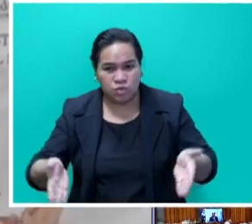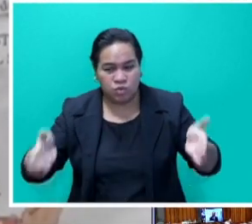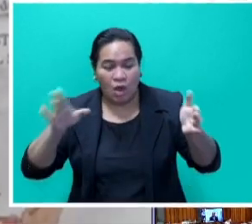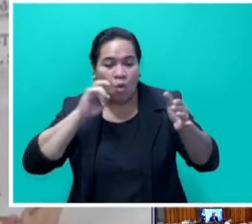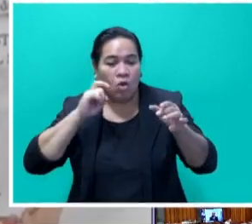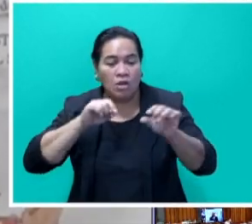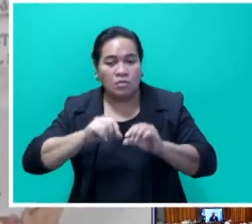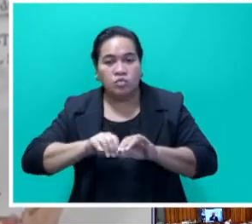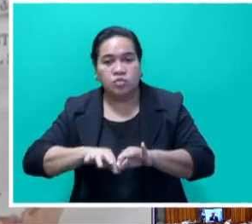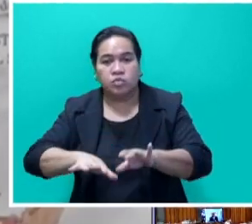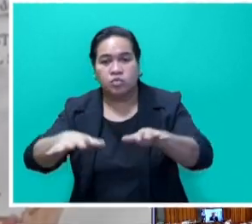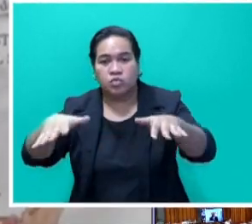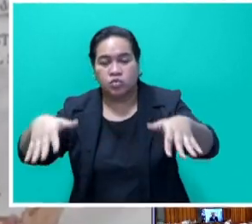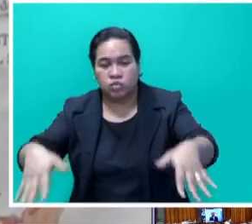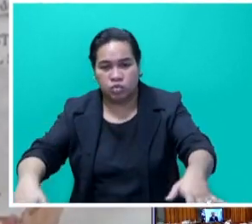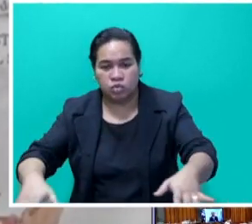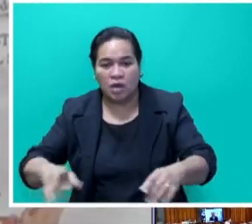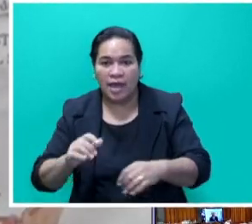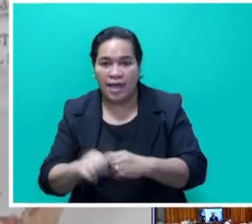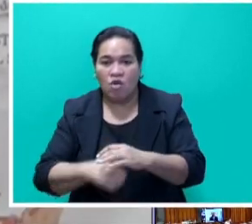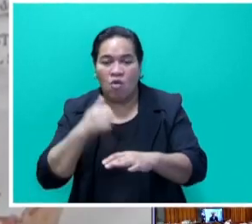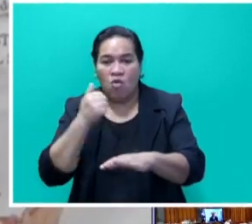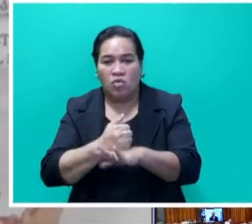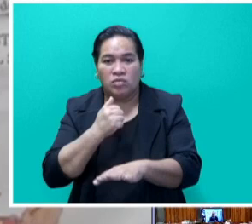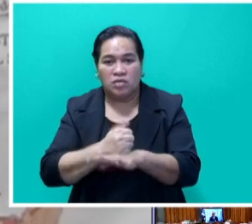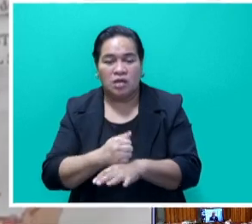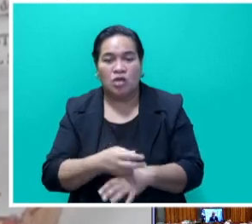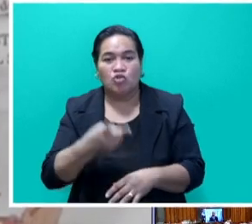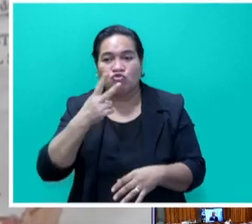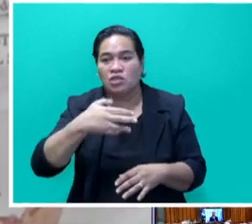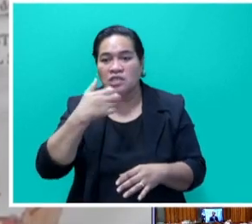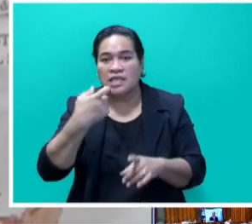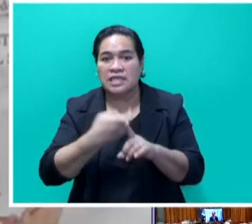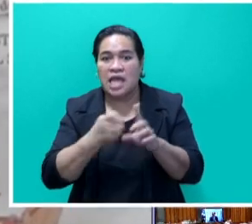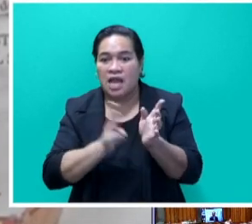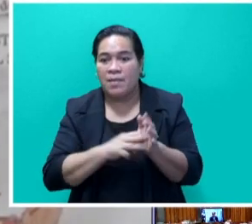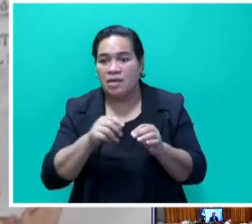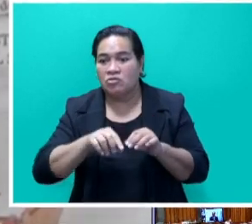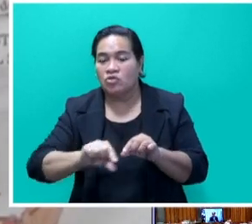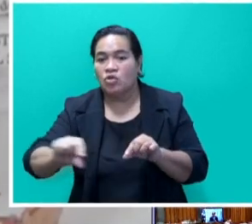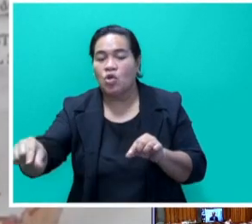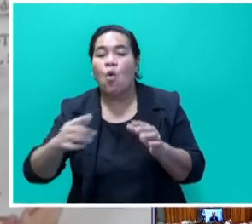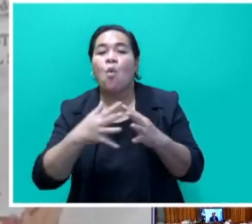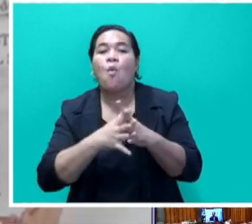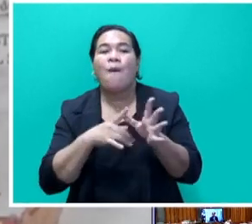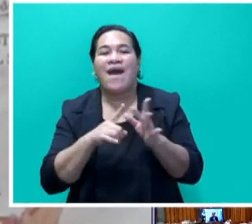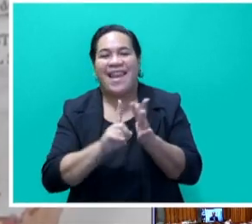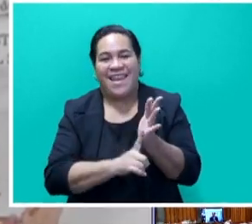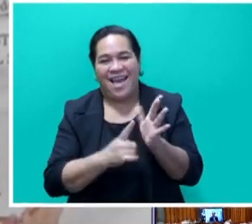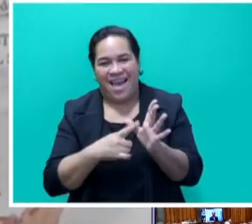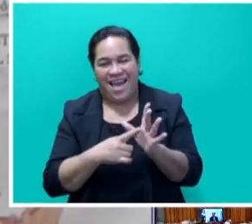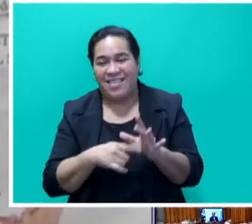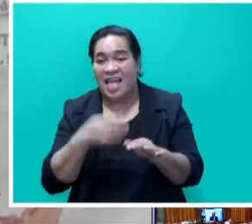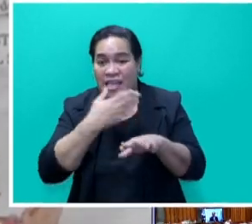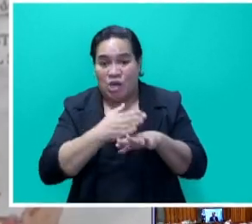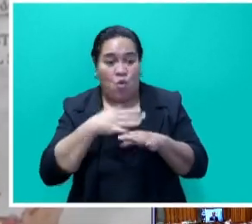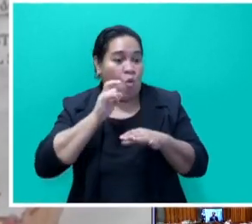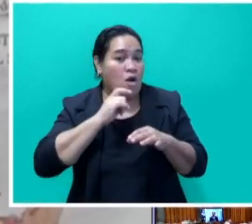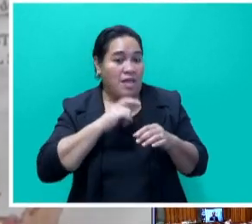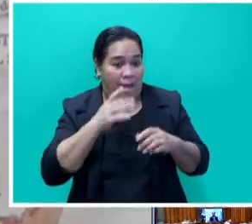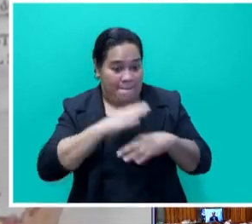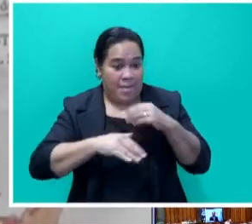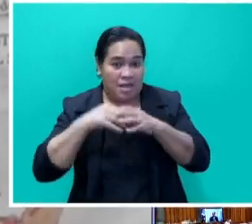Waitolu, and pipe installation of over 26 kilometers of pipeline from Viria to Waila. This new water project will benefit